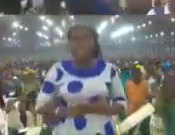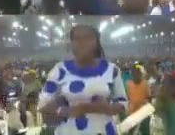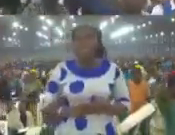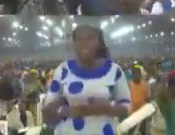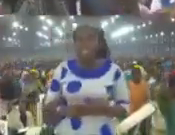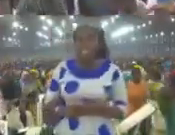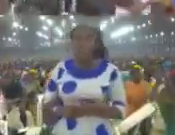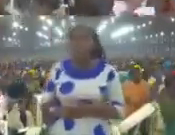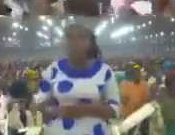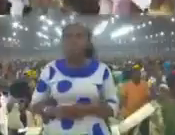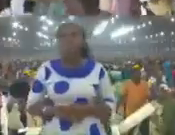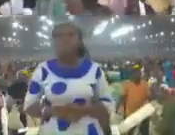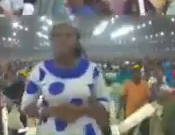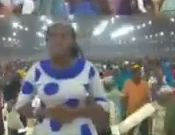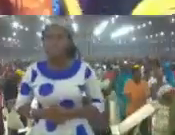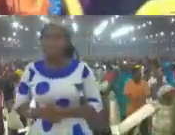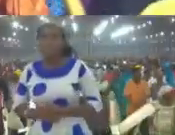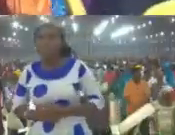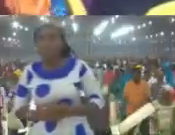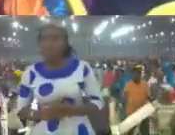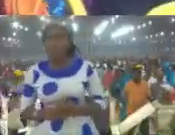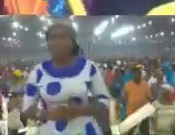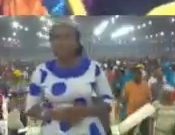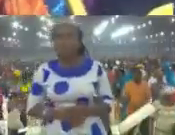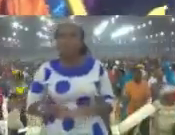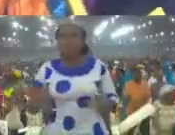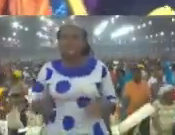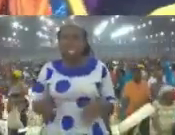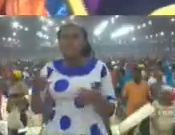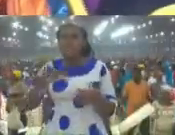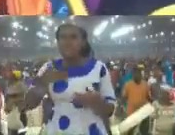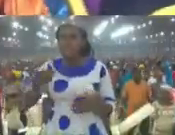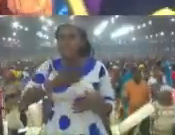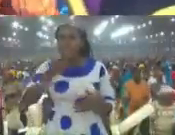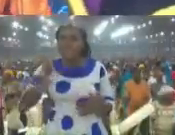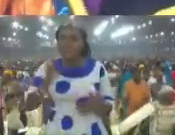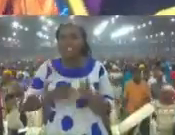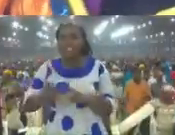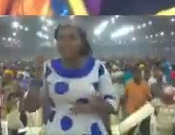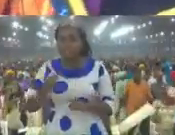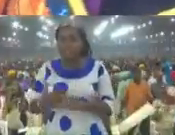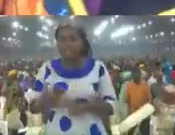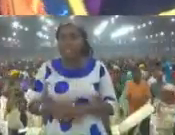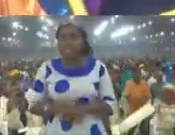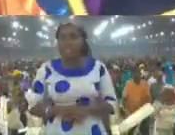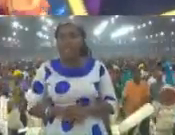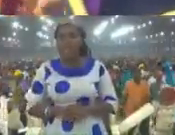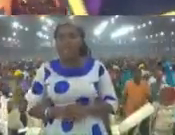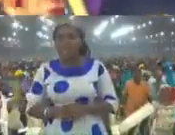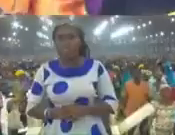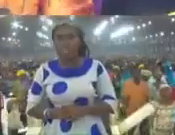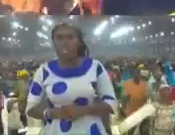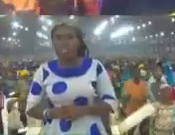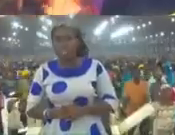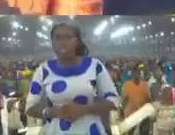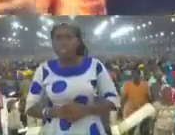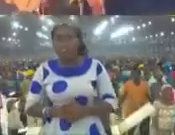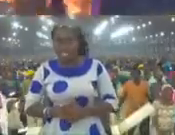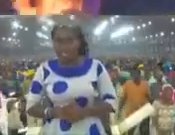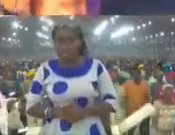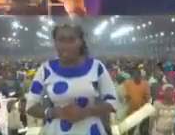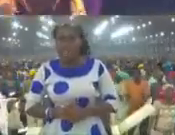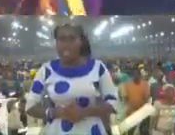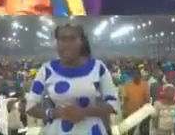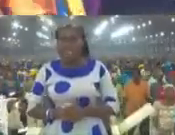more everlasting. Give me a greater opportunity, Lord.